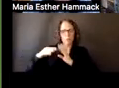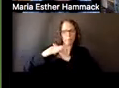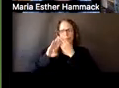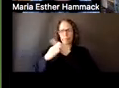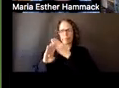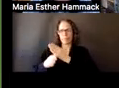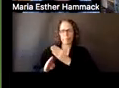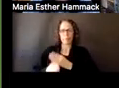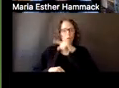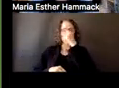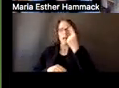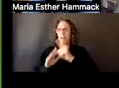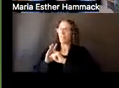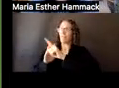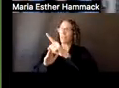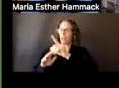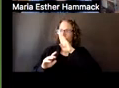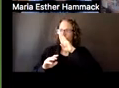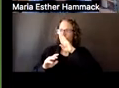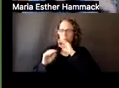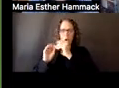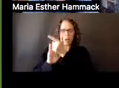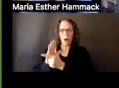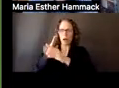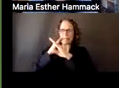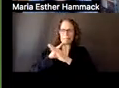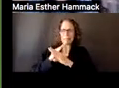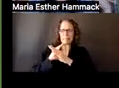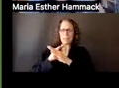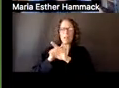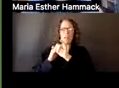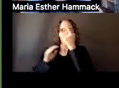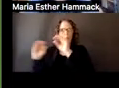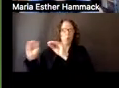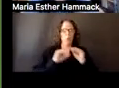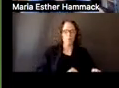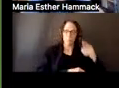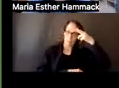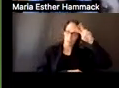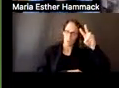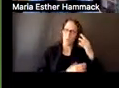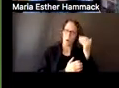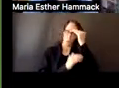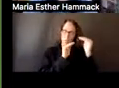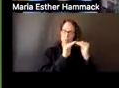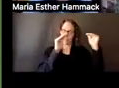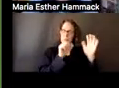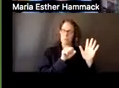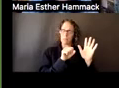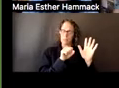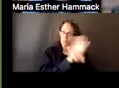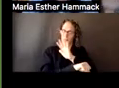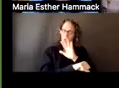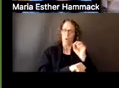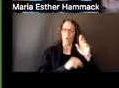1865 in the US. And so as these discussions and connections linked Black abolitionists in the US and Mexican